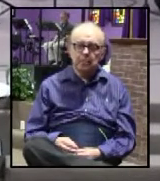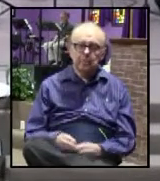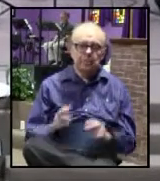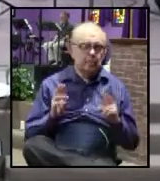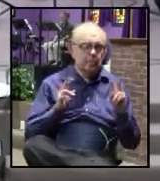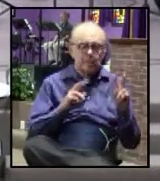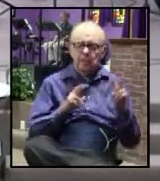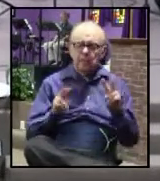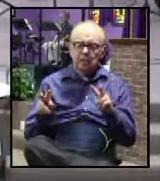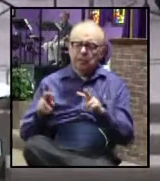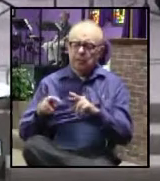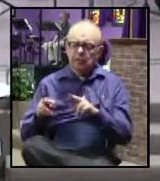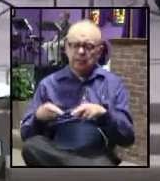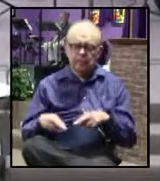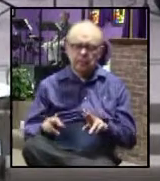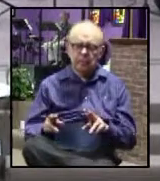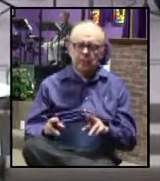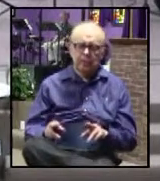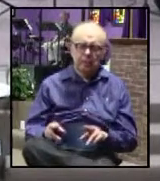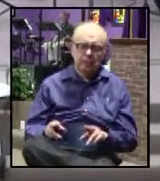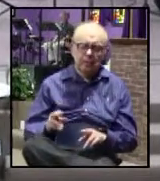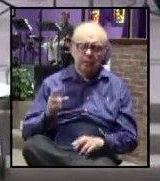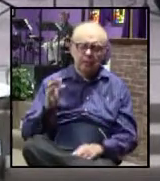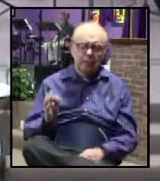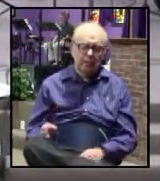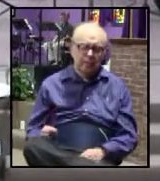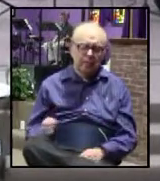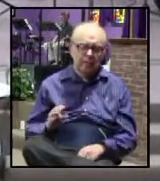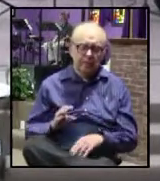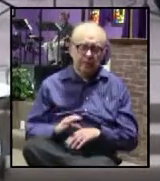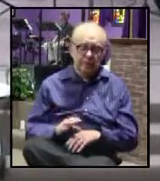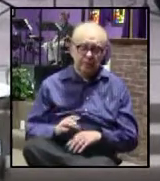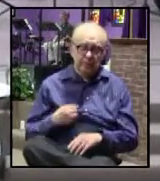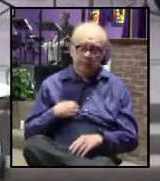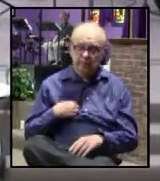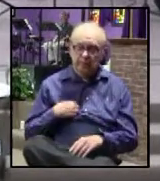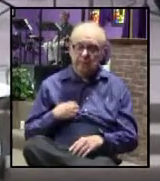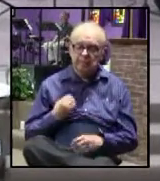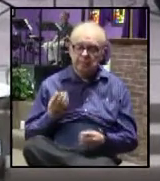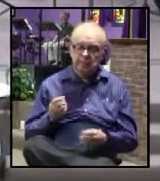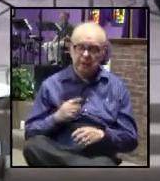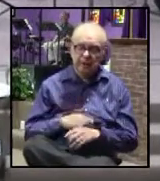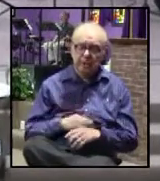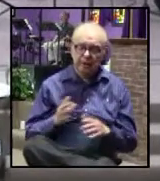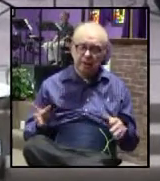I look around this room. Pastor Chuck and I have been at this church quite a while.